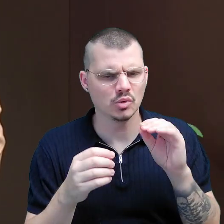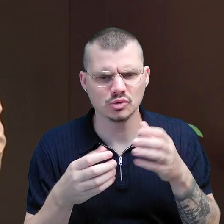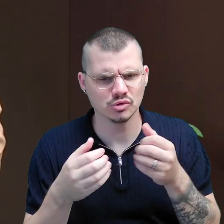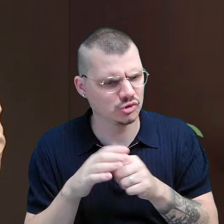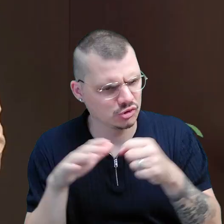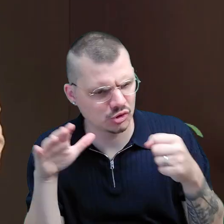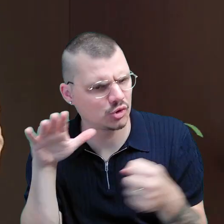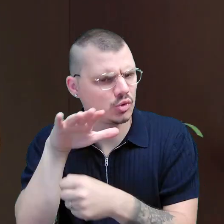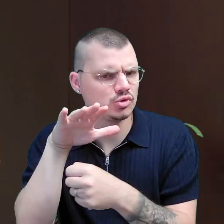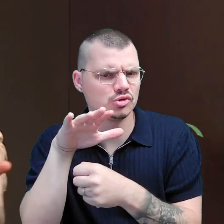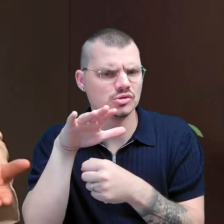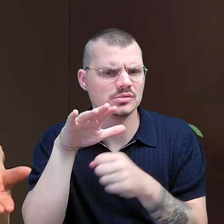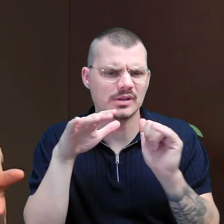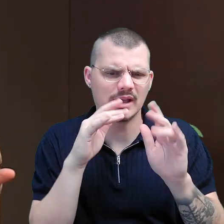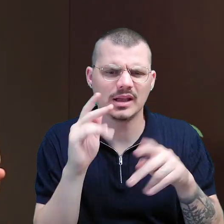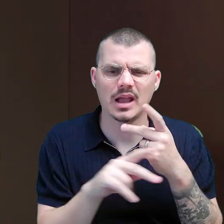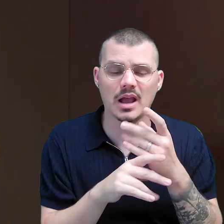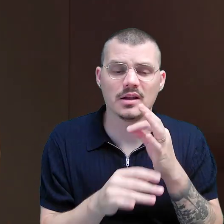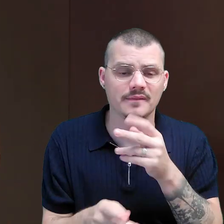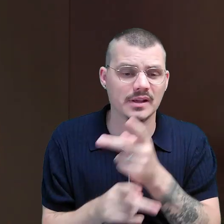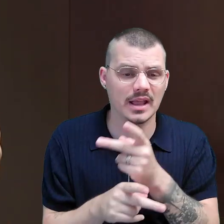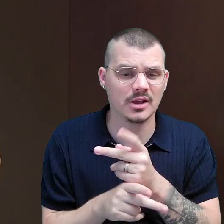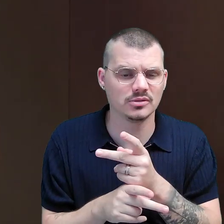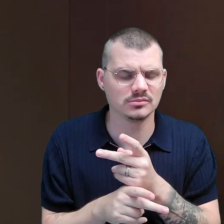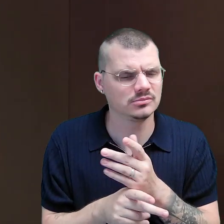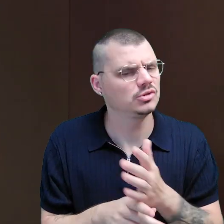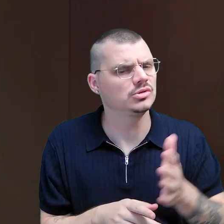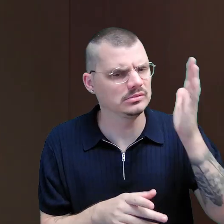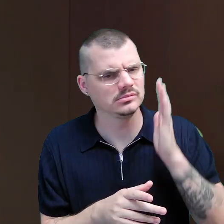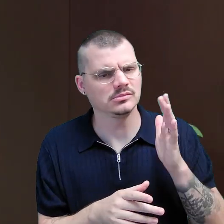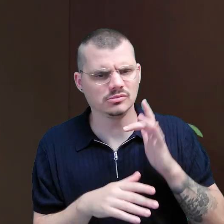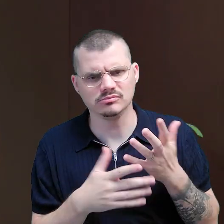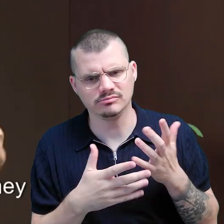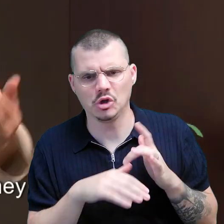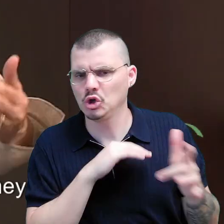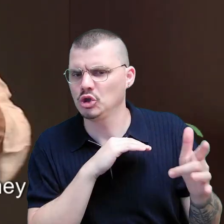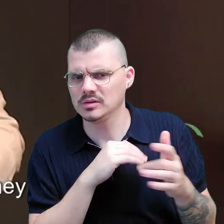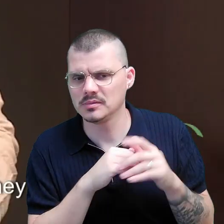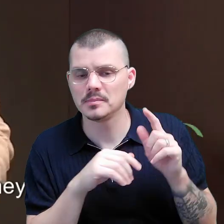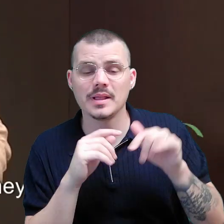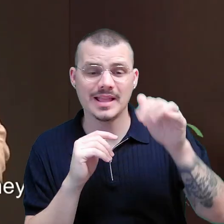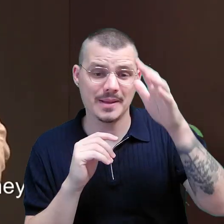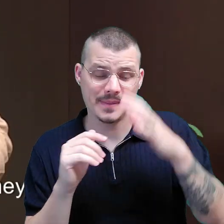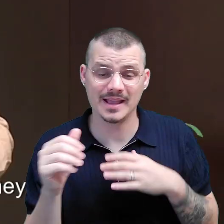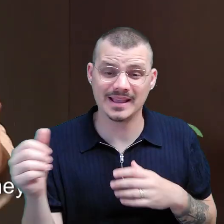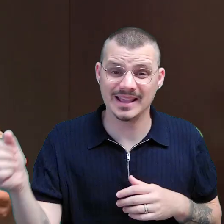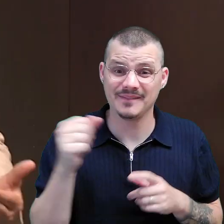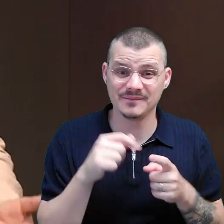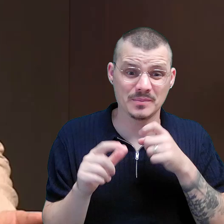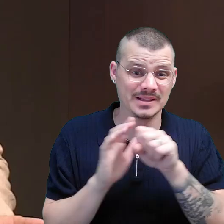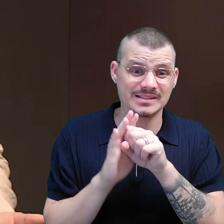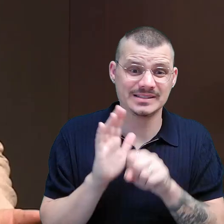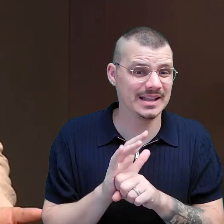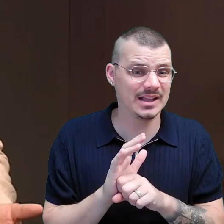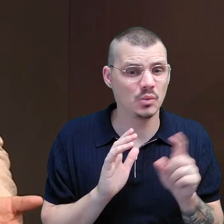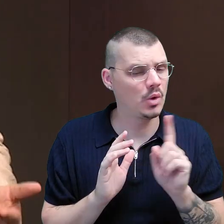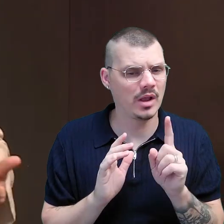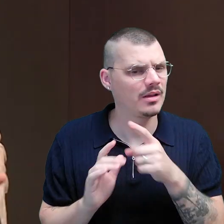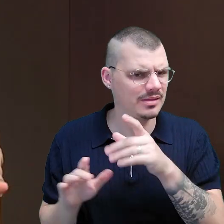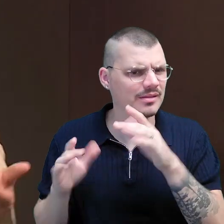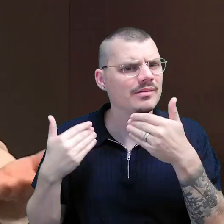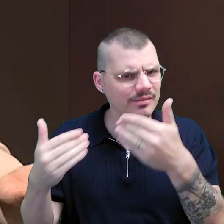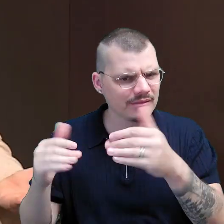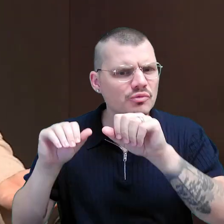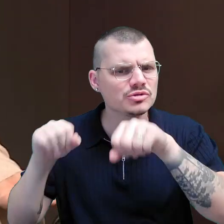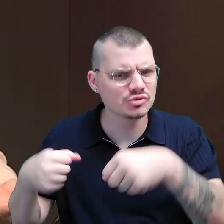seclusion standard of care really early. But this guy came from a state where they hadn't done that. And